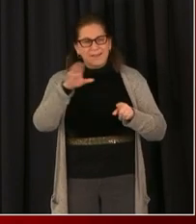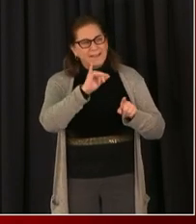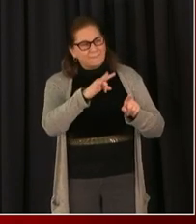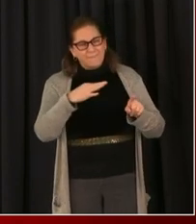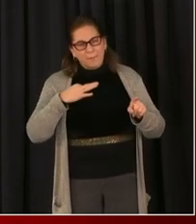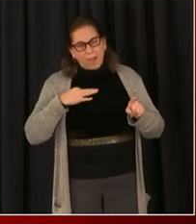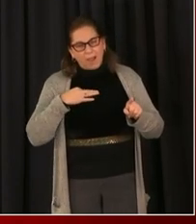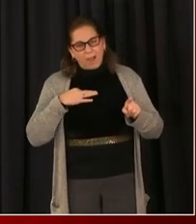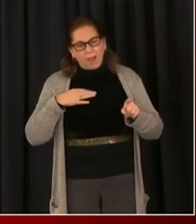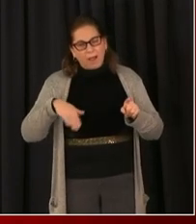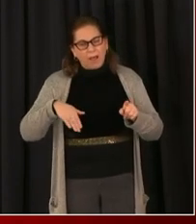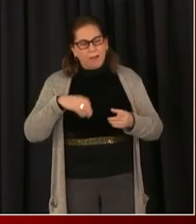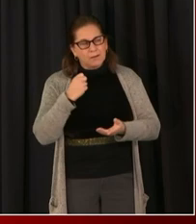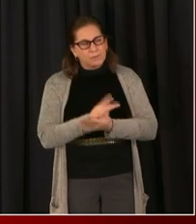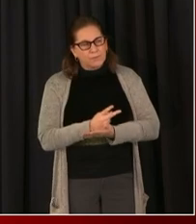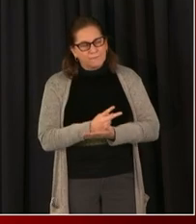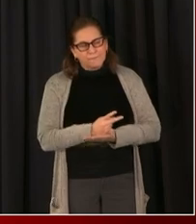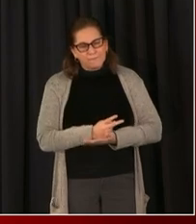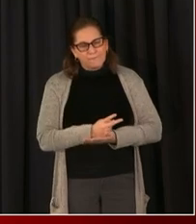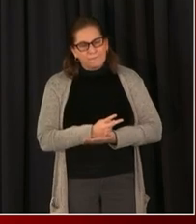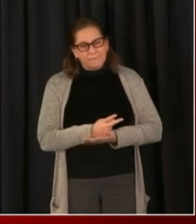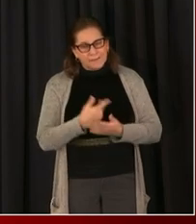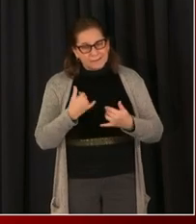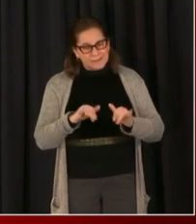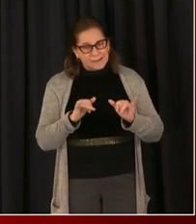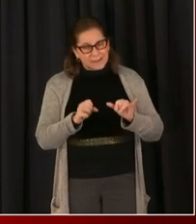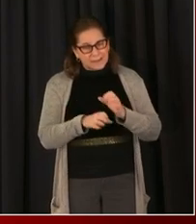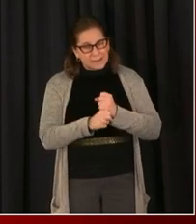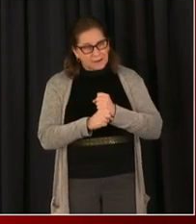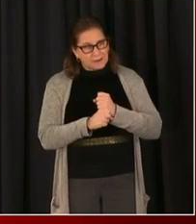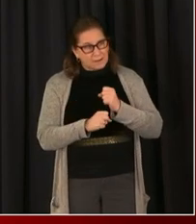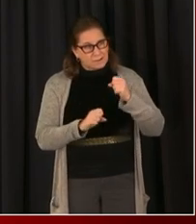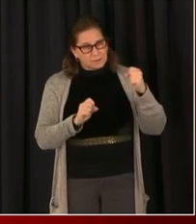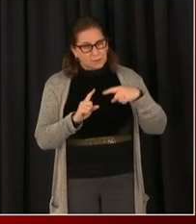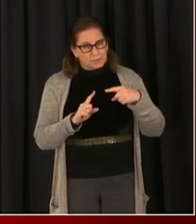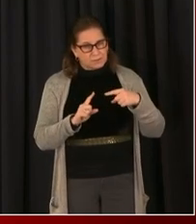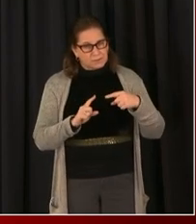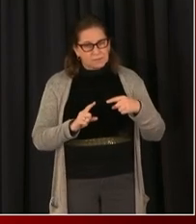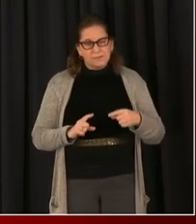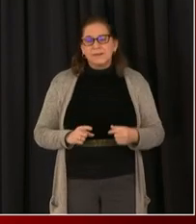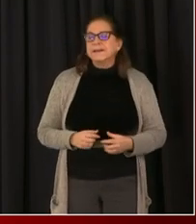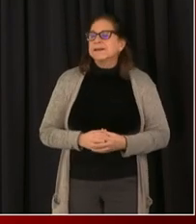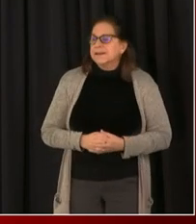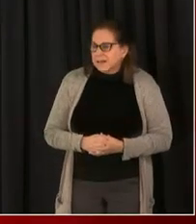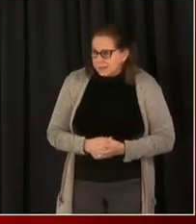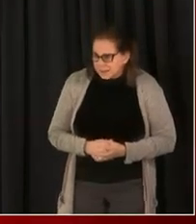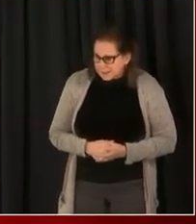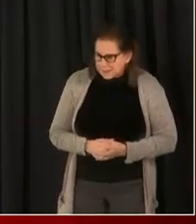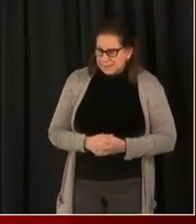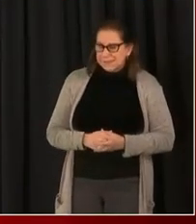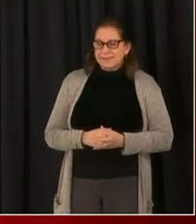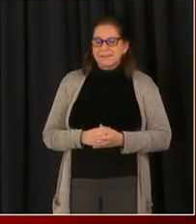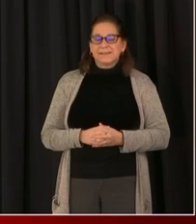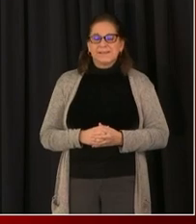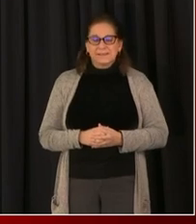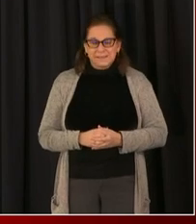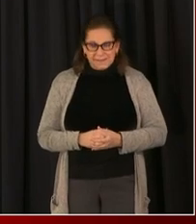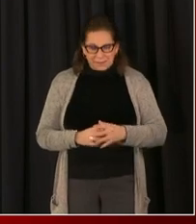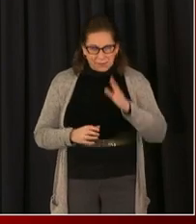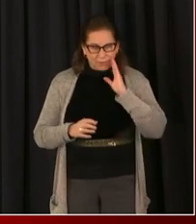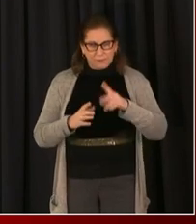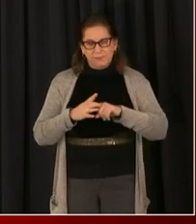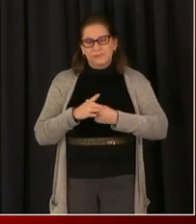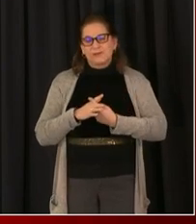in by September 30th. Okay, thank you. November 30th. Thank you. Right. November 30th. Sam. So,